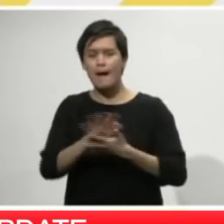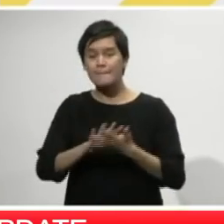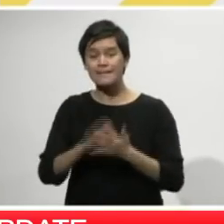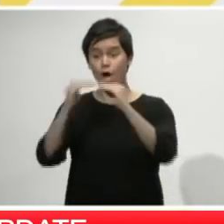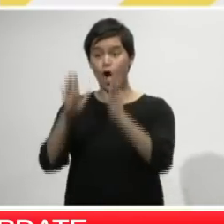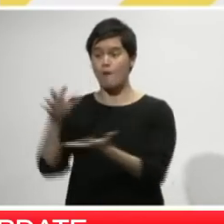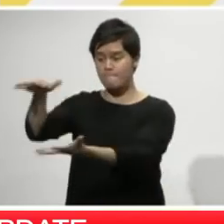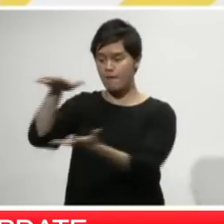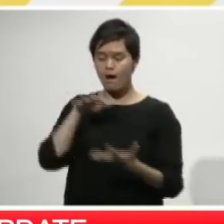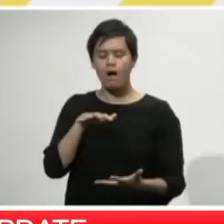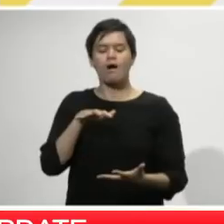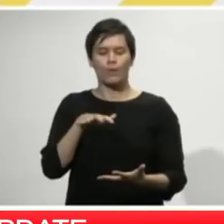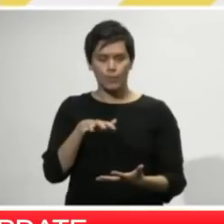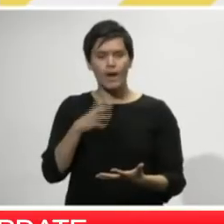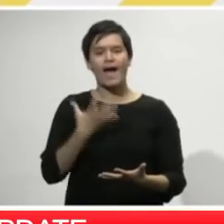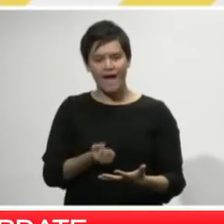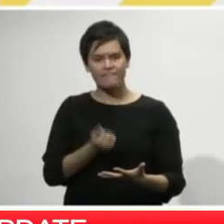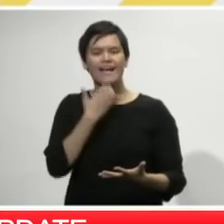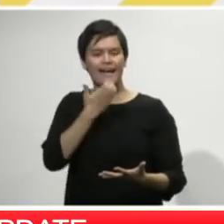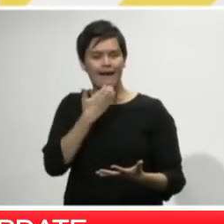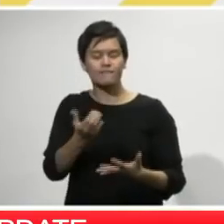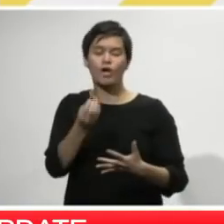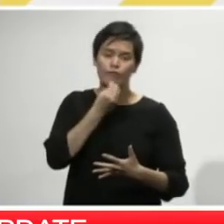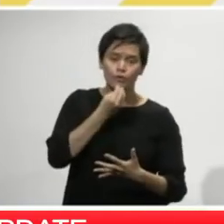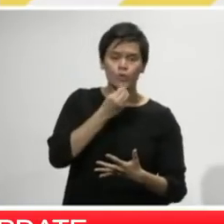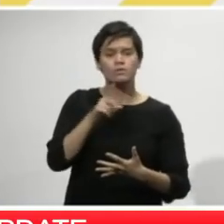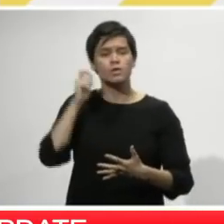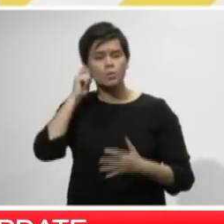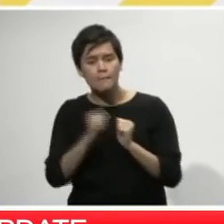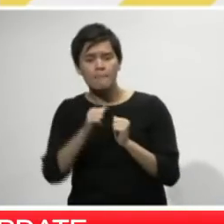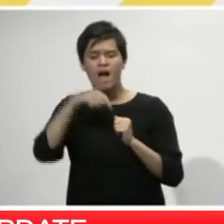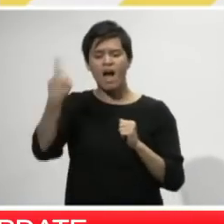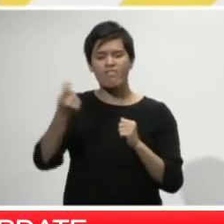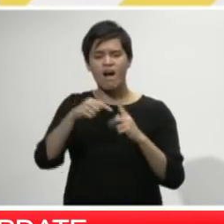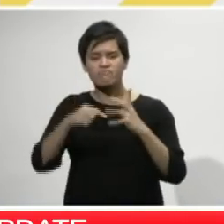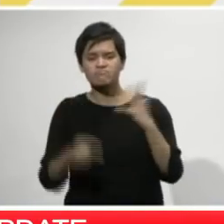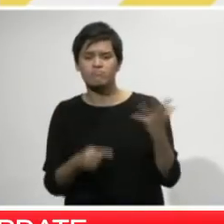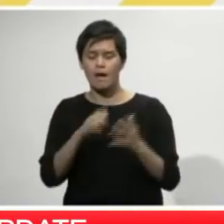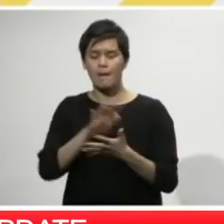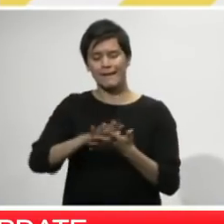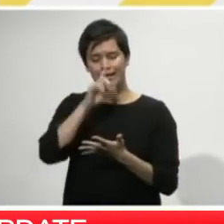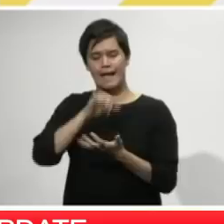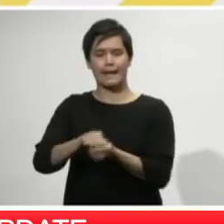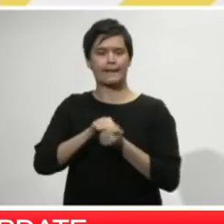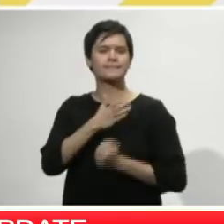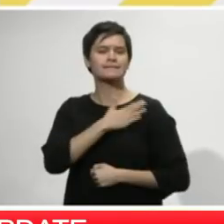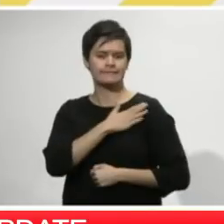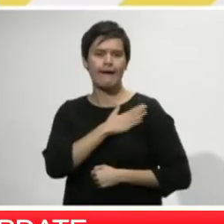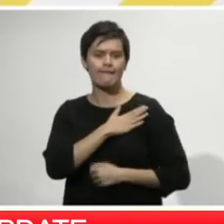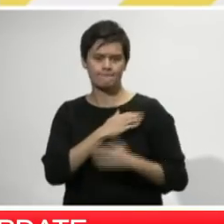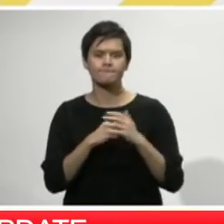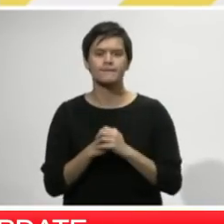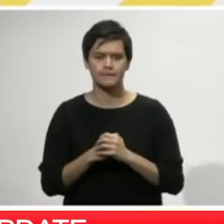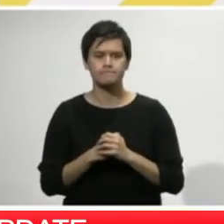to meet some of the expectations during COVID-19 to keep themselves safe, particularly some of the guidelines being issued